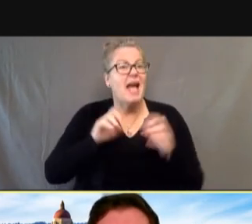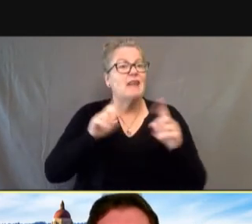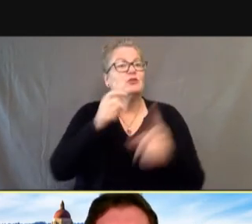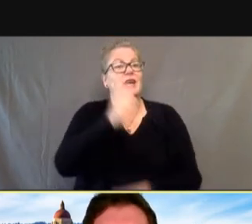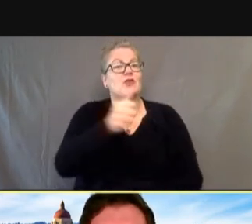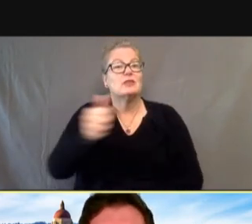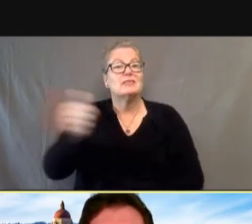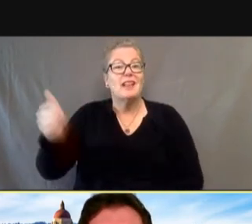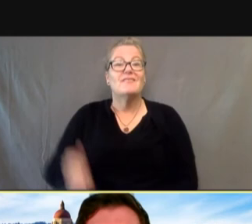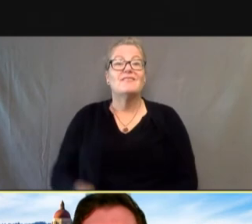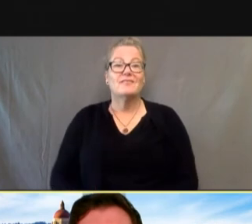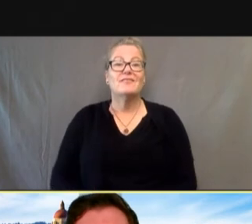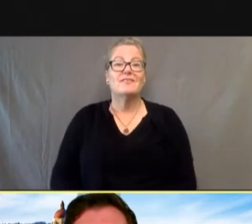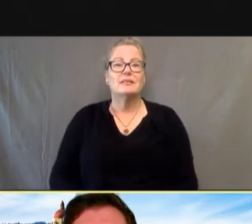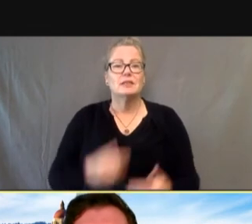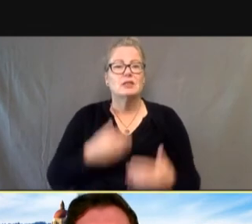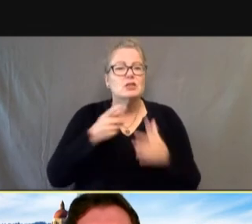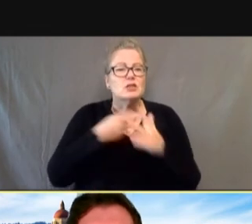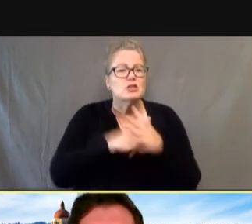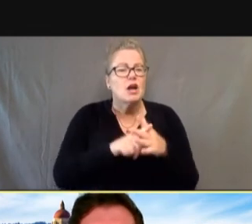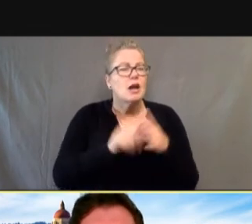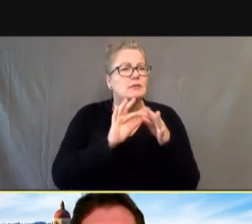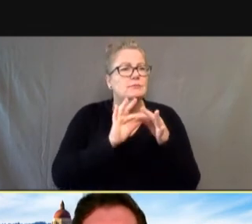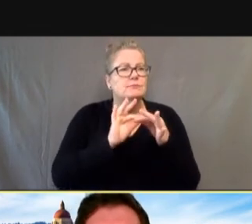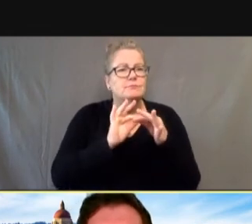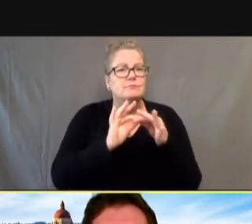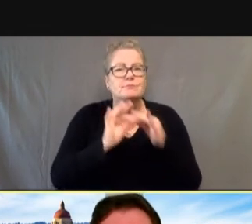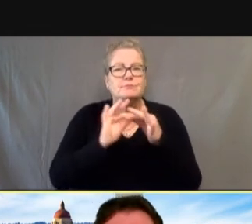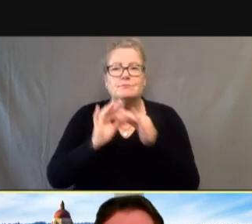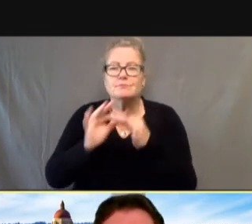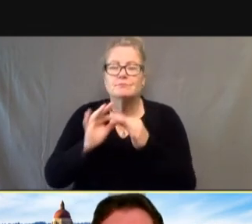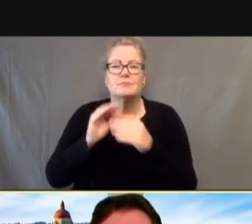your story and be generous with it. Start with who you know.